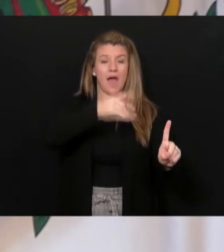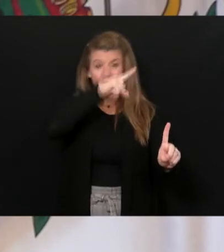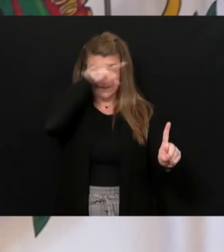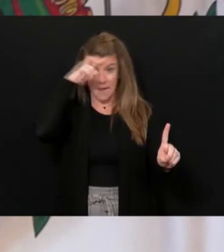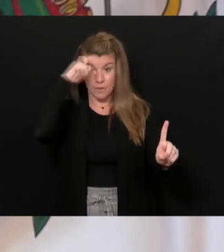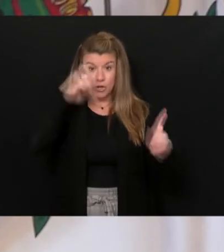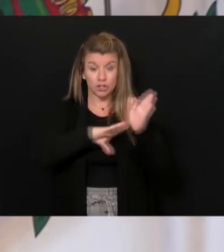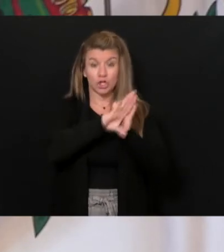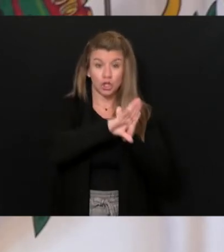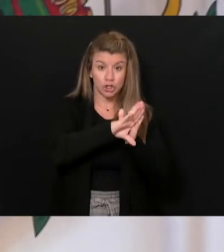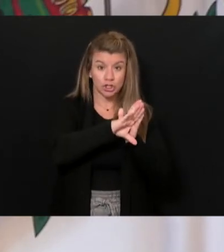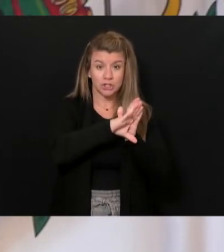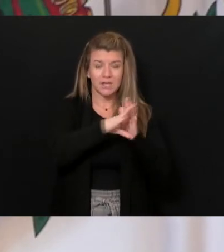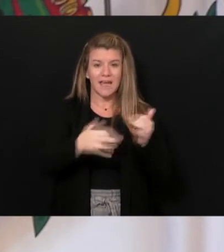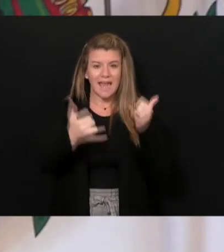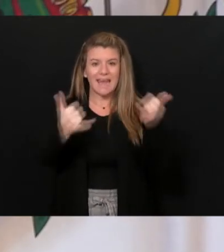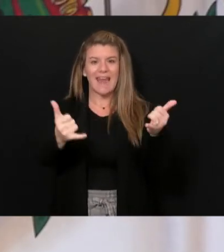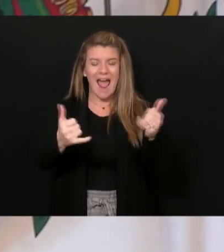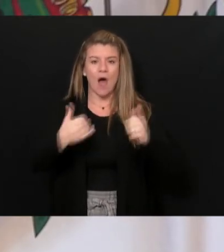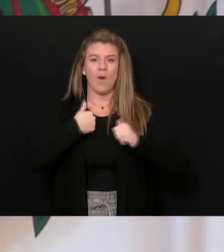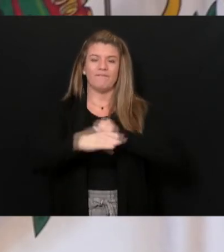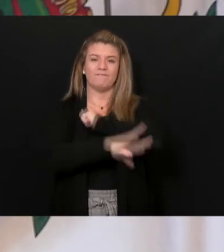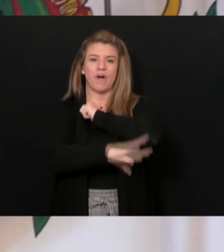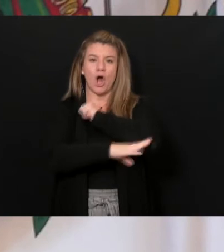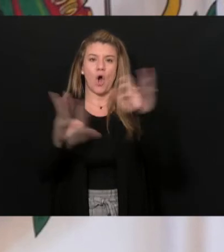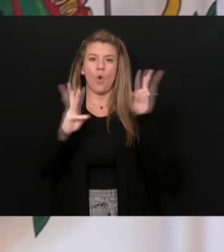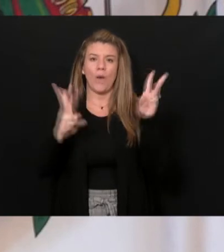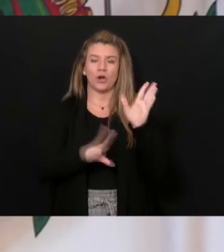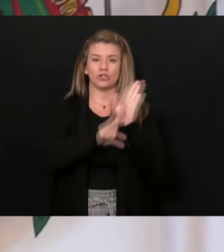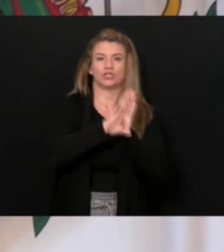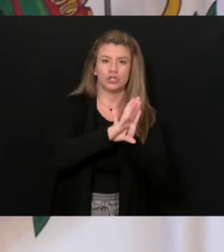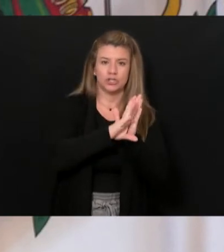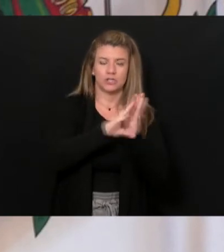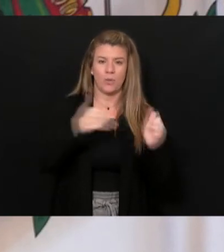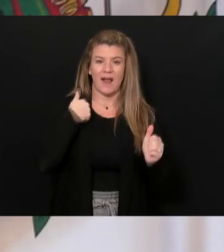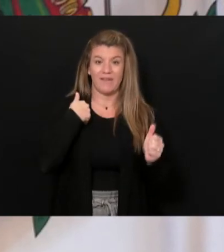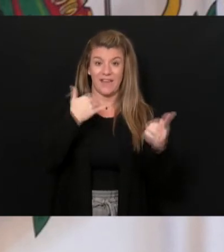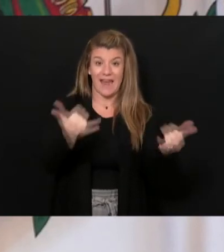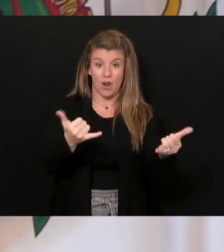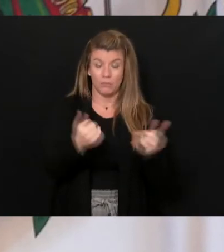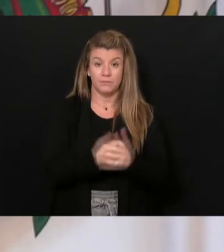surge, and now we're in this fall-winter surge that we're in right now.